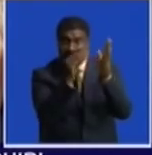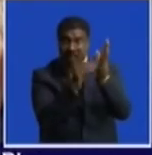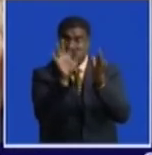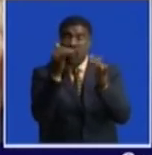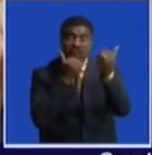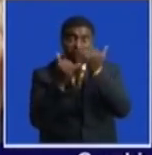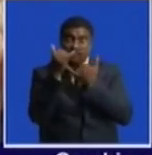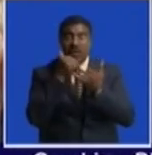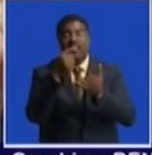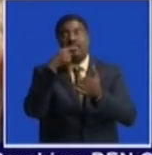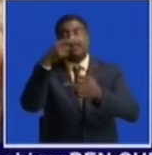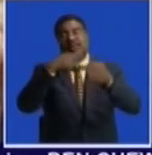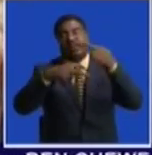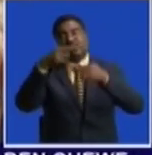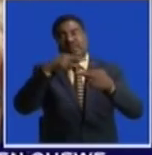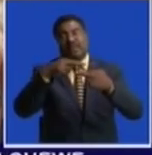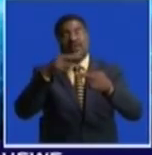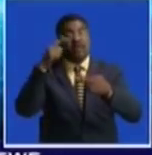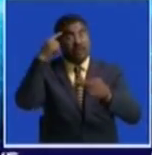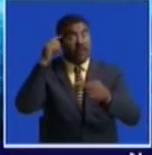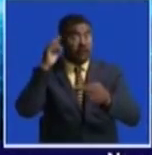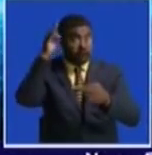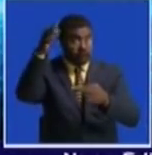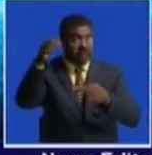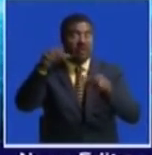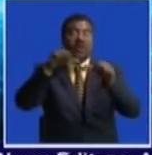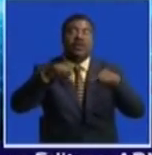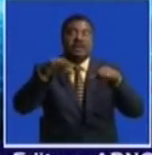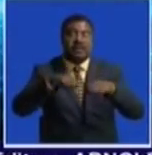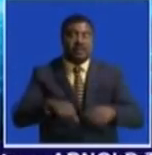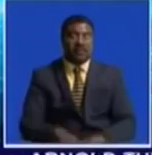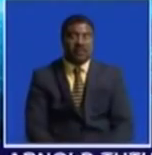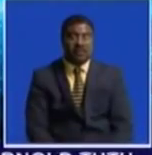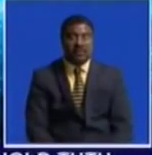get reversed in future audit instances.